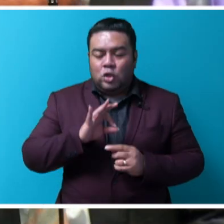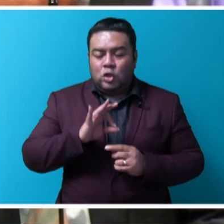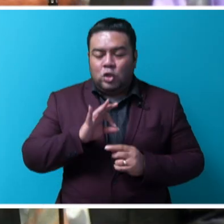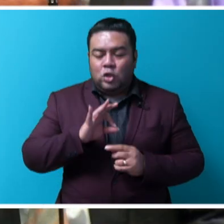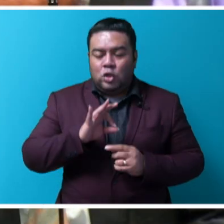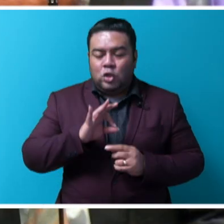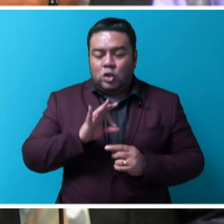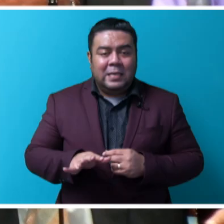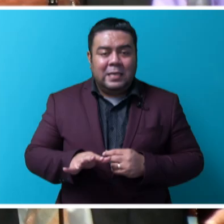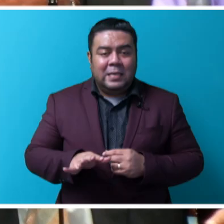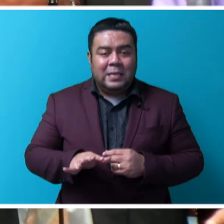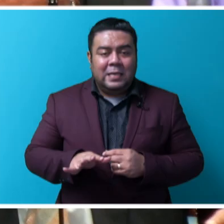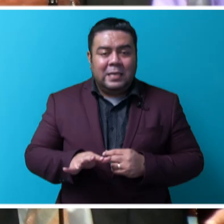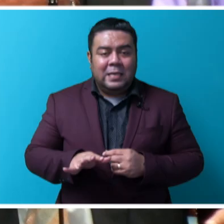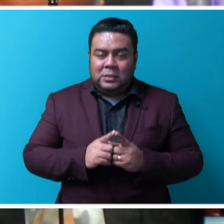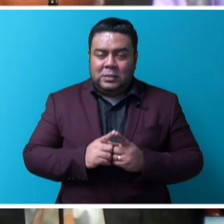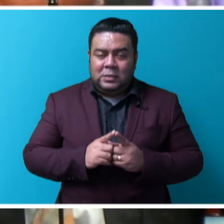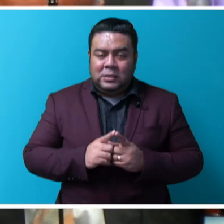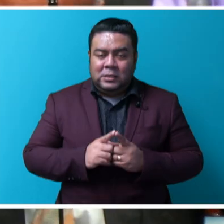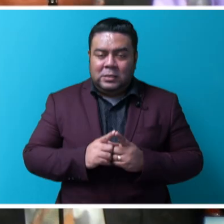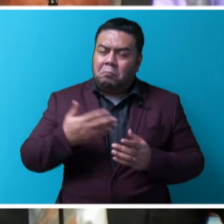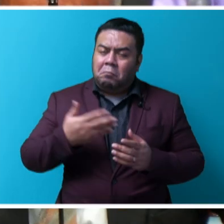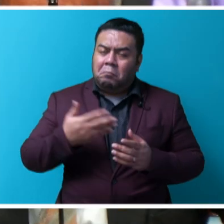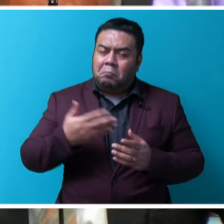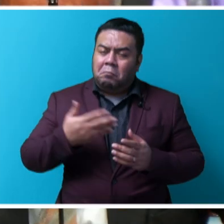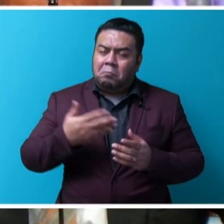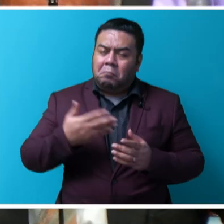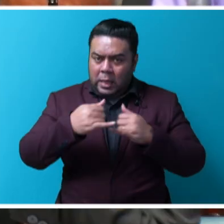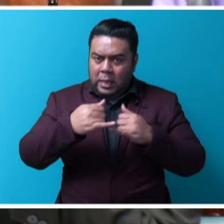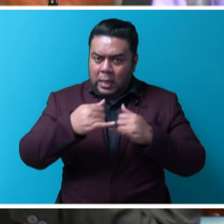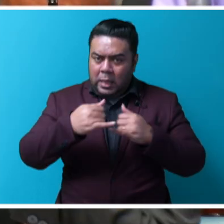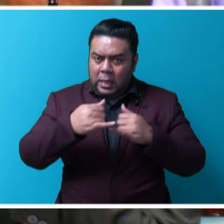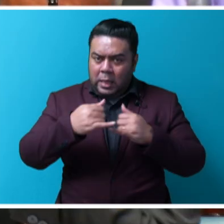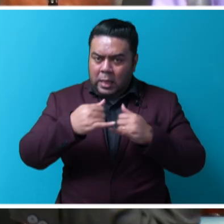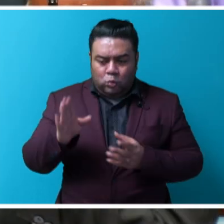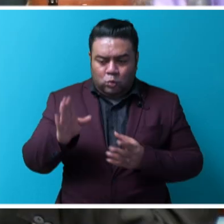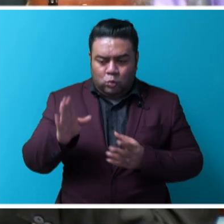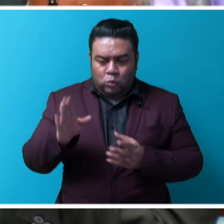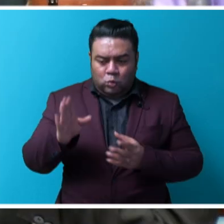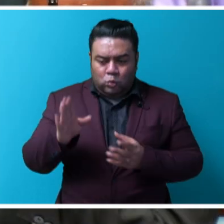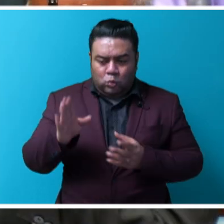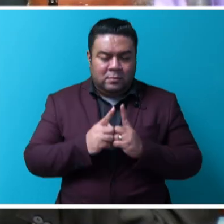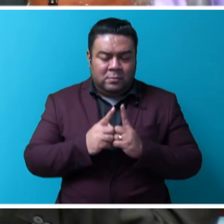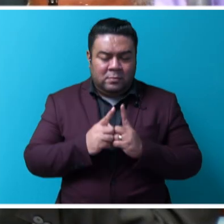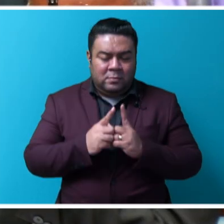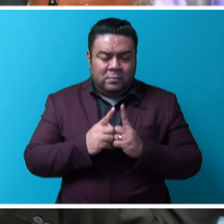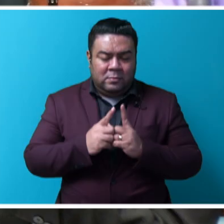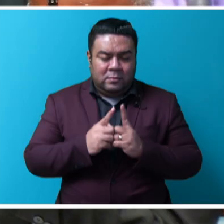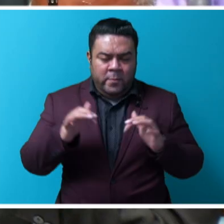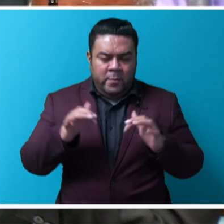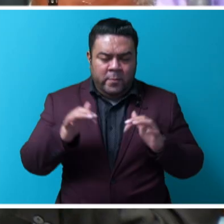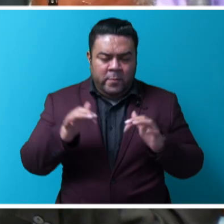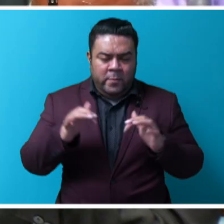sir, in the 2024-23 officers in the EIA unit processed more than 1,300